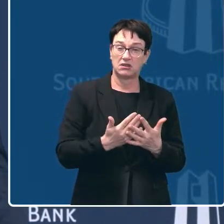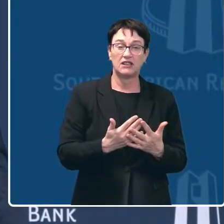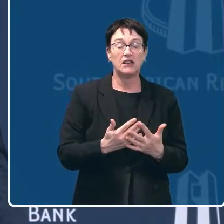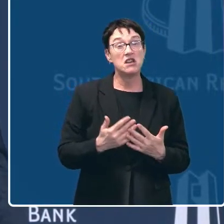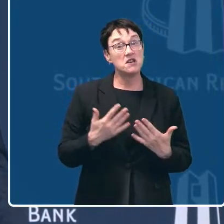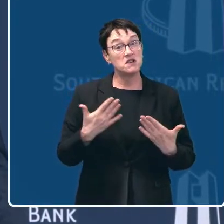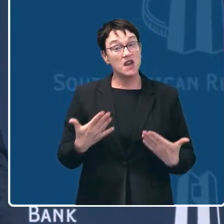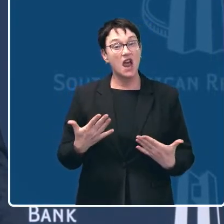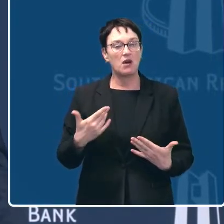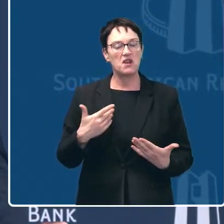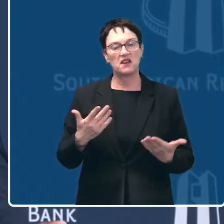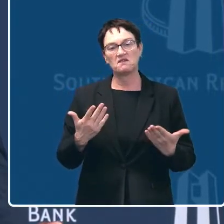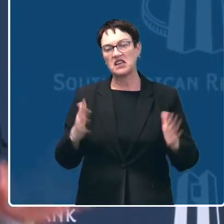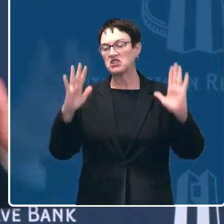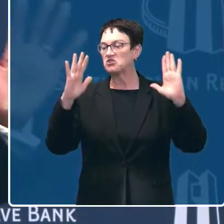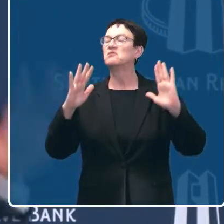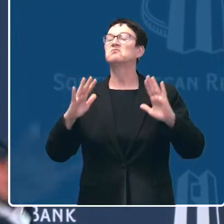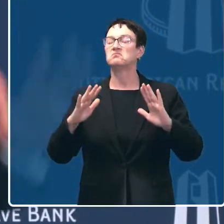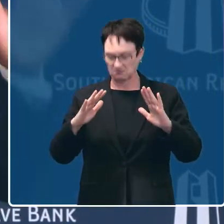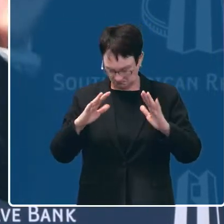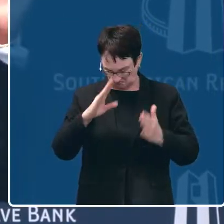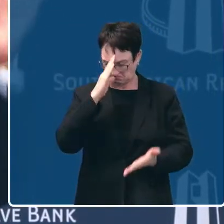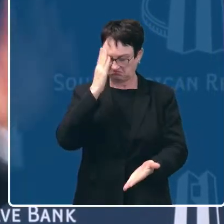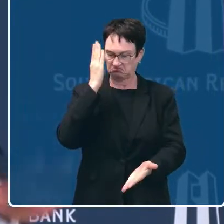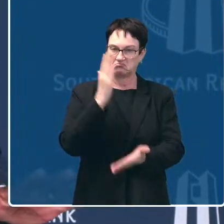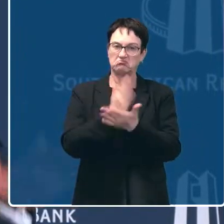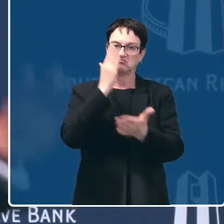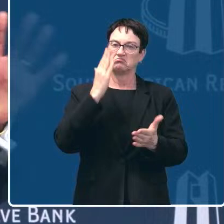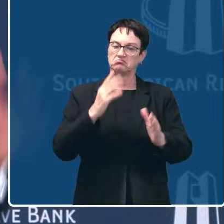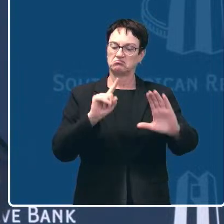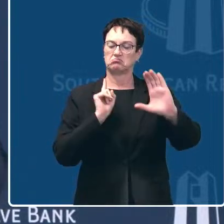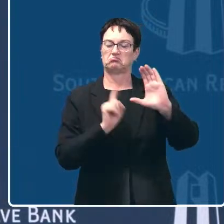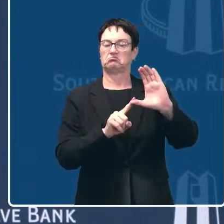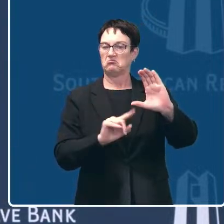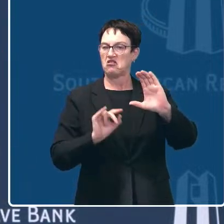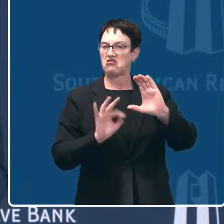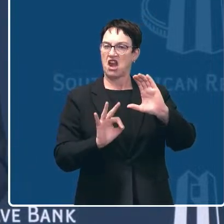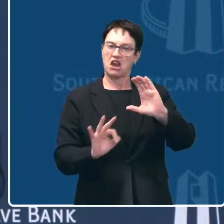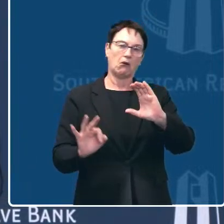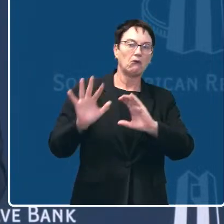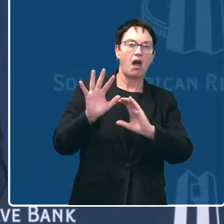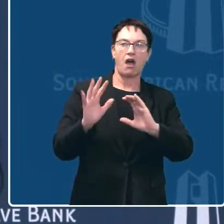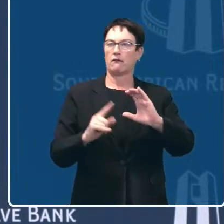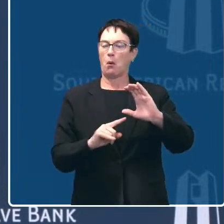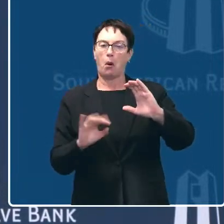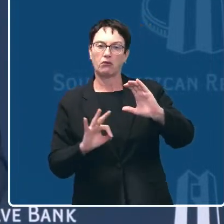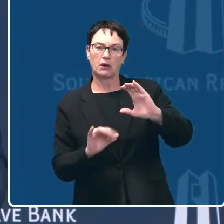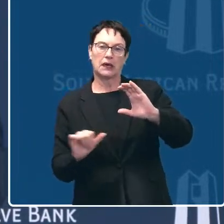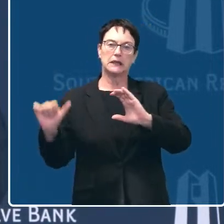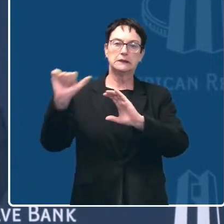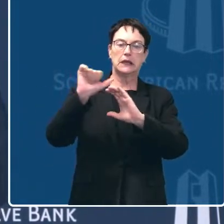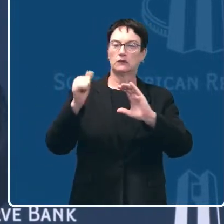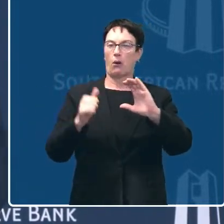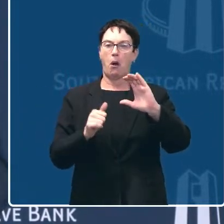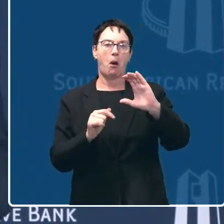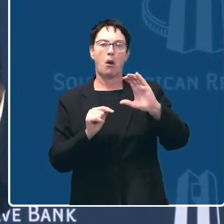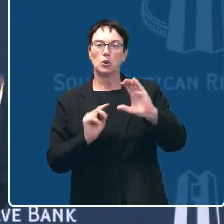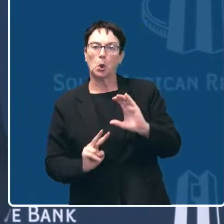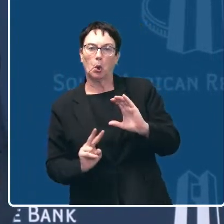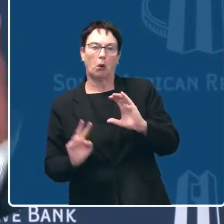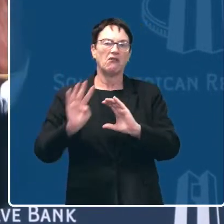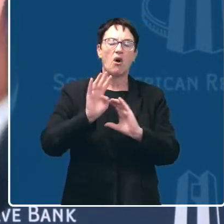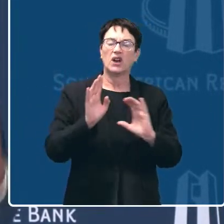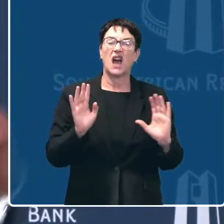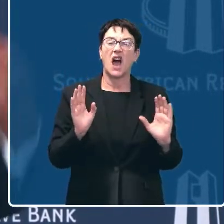target we'd adopt because the team is still doing the work. They must come and recommend to the minister